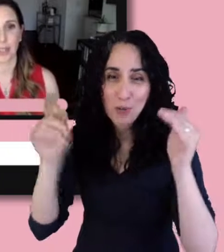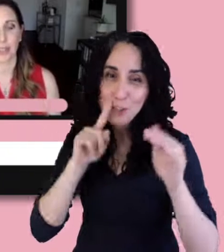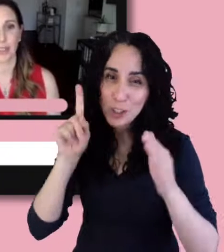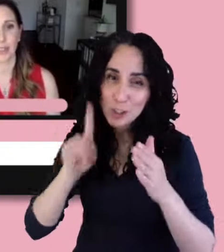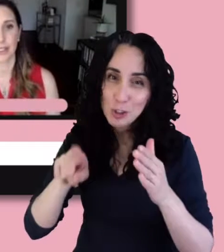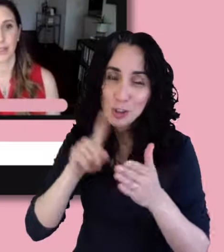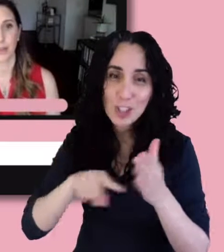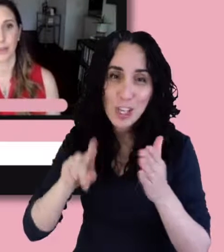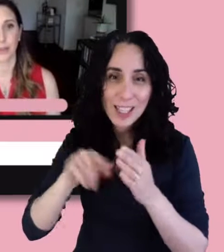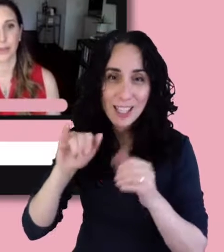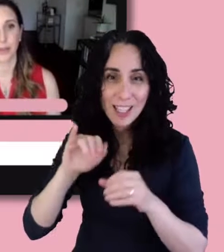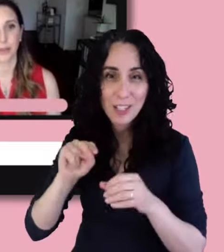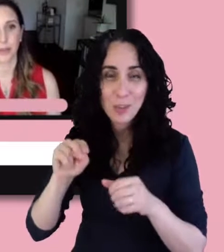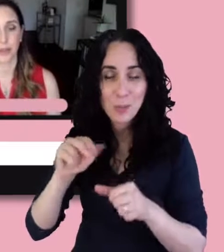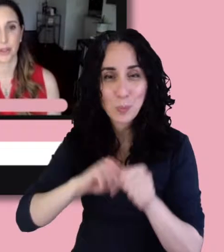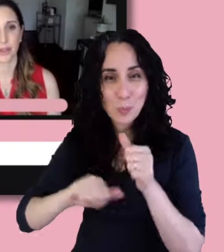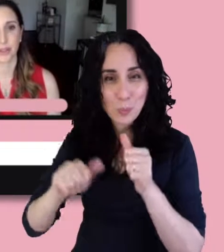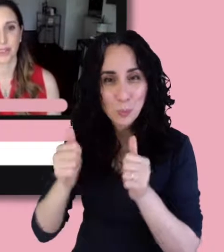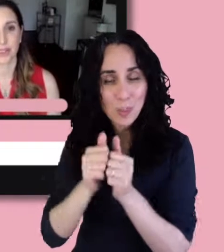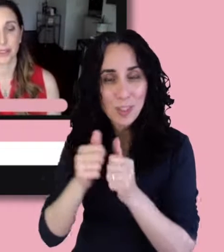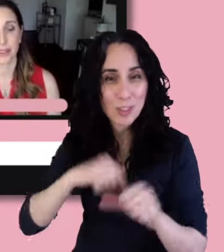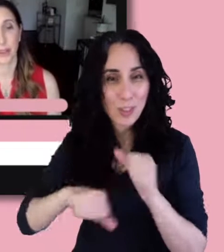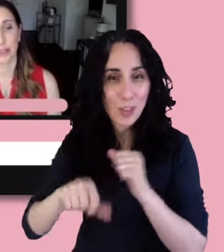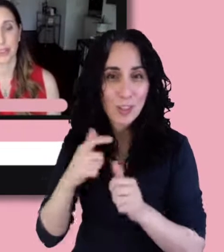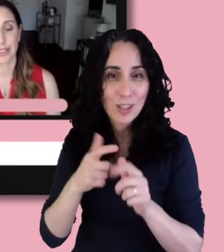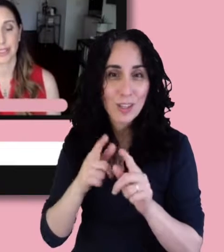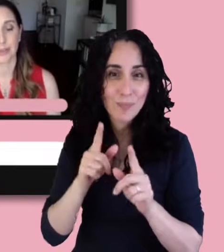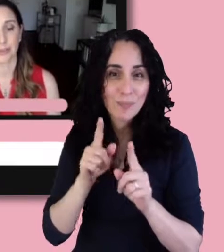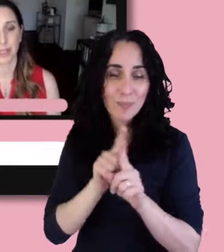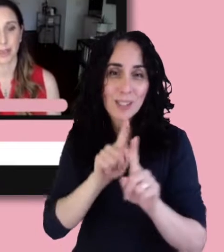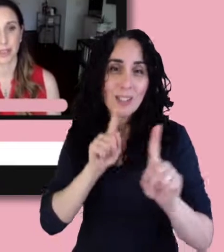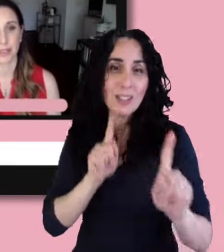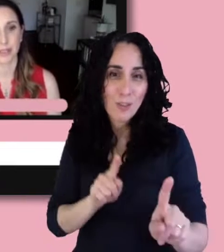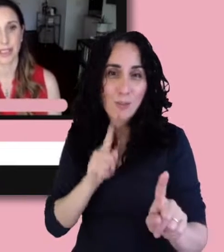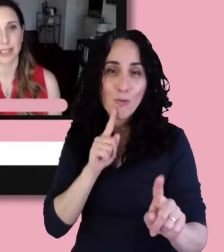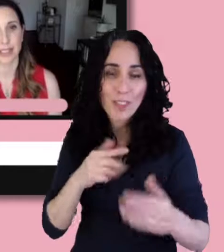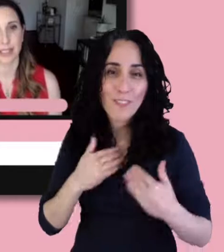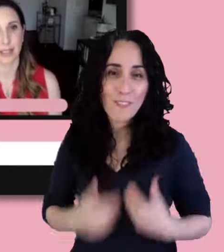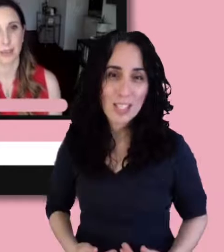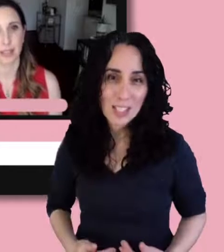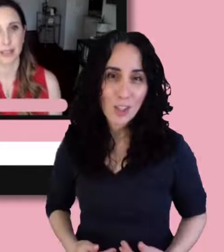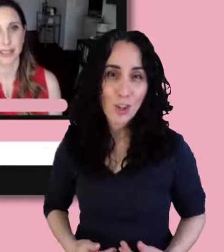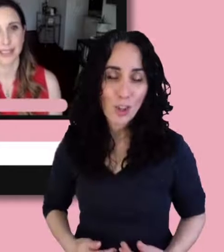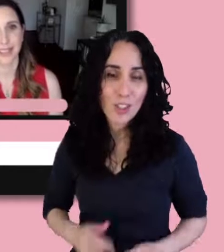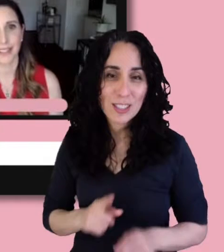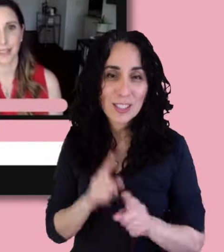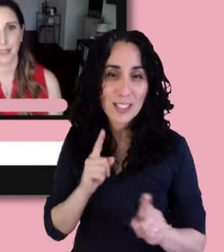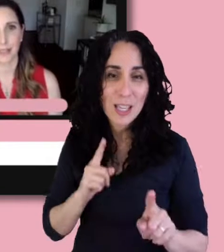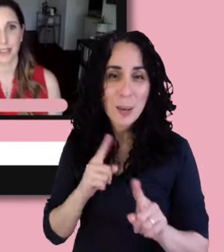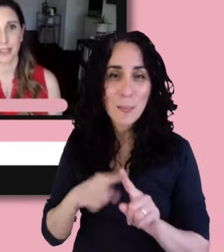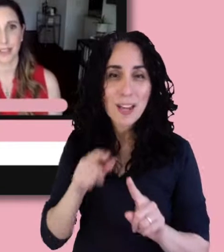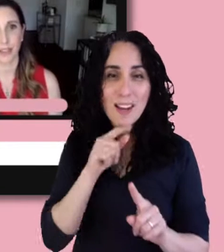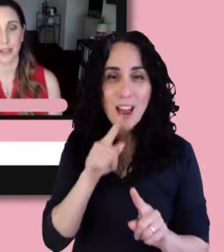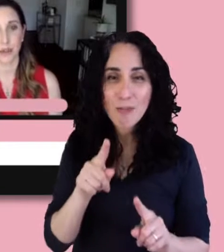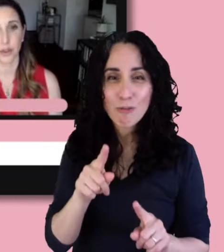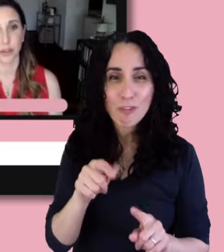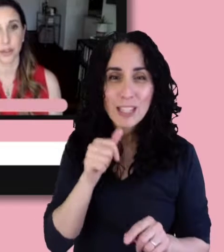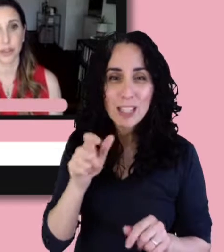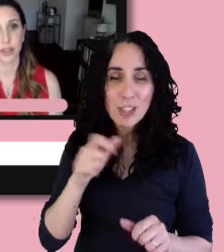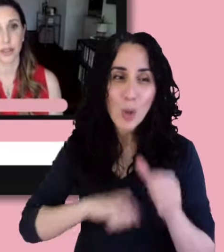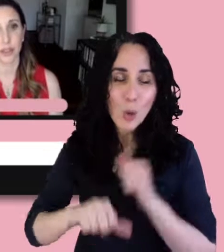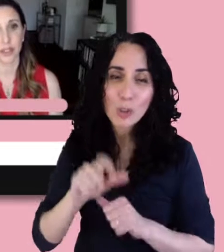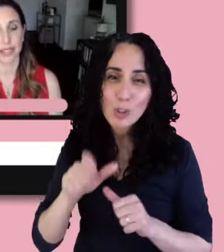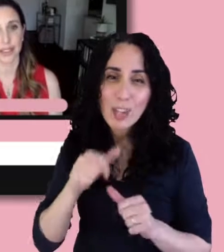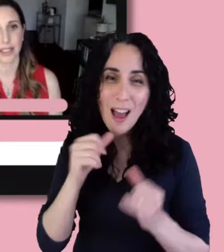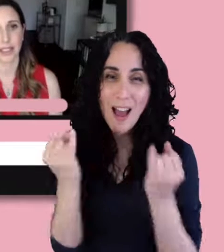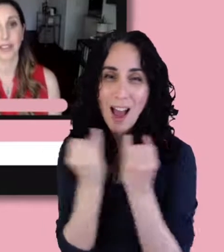one another. Yeah. There's social distancing. That's really physical distancing, but not necessarily social, since